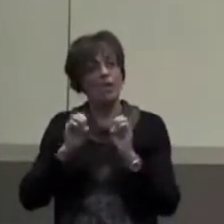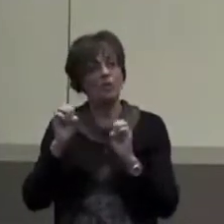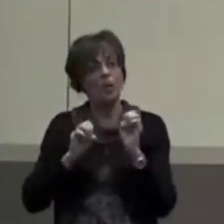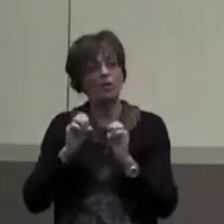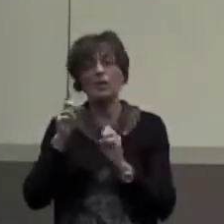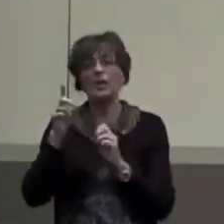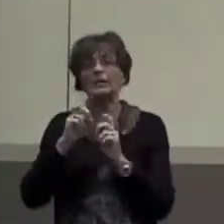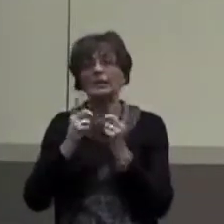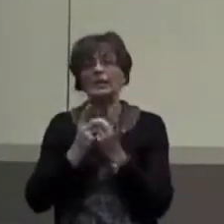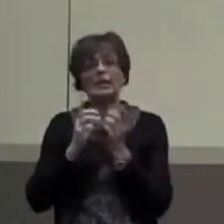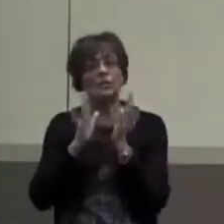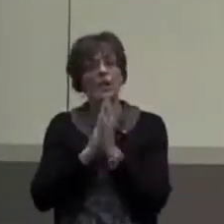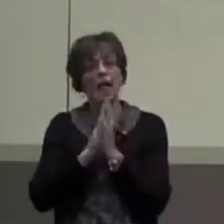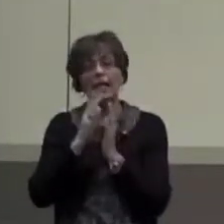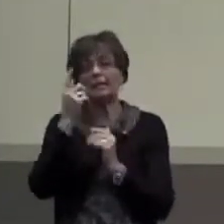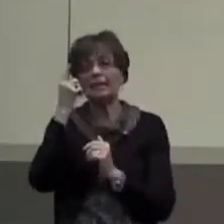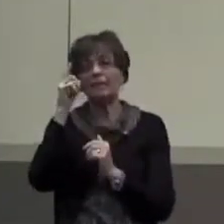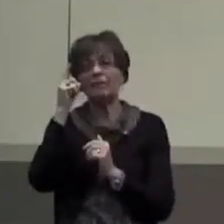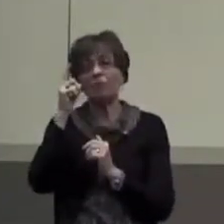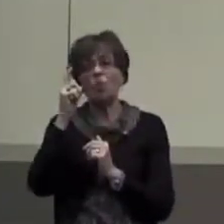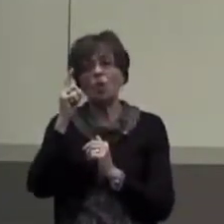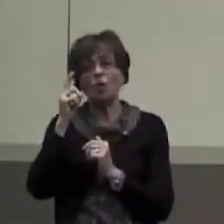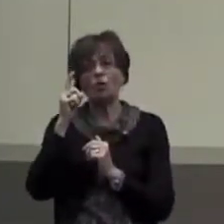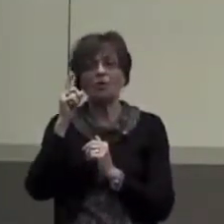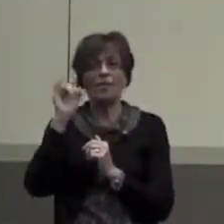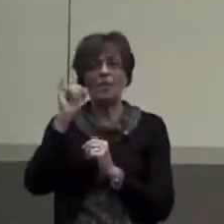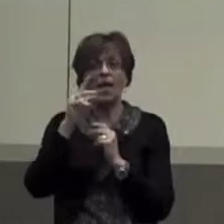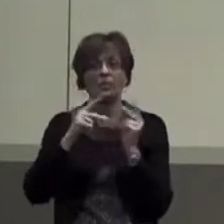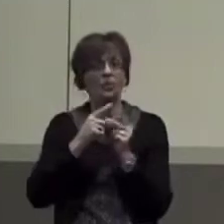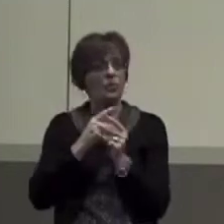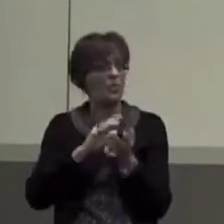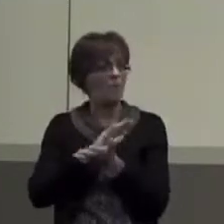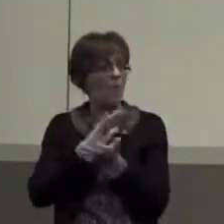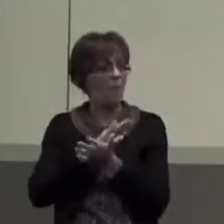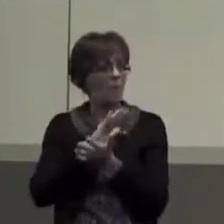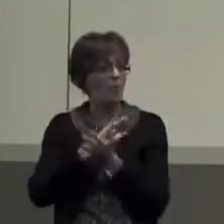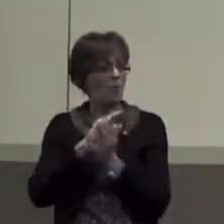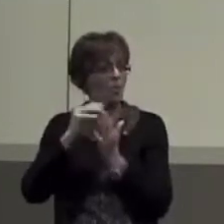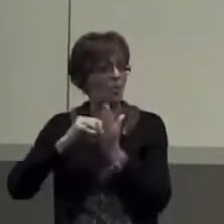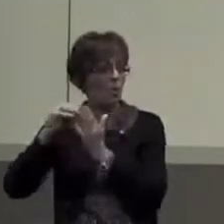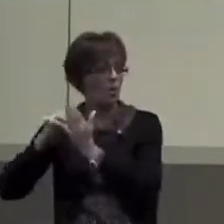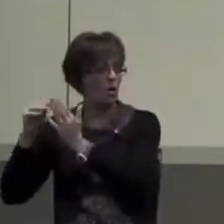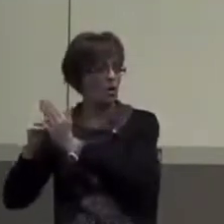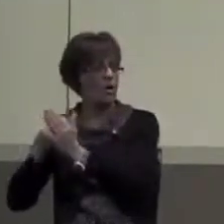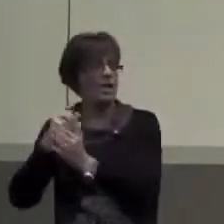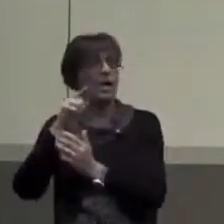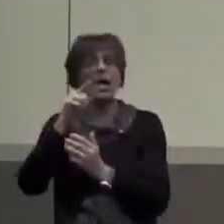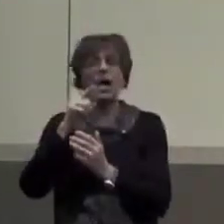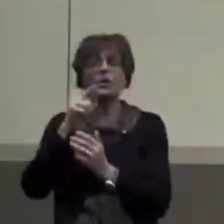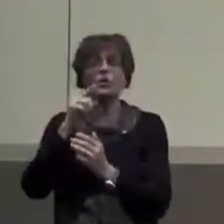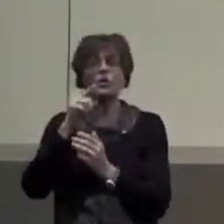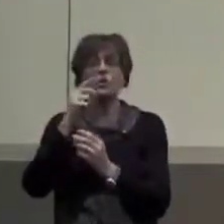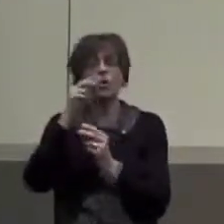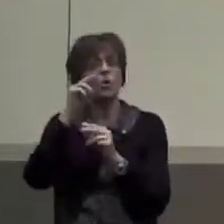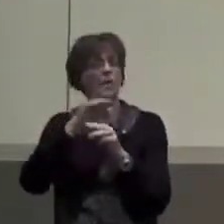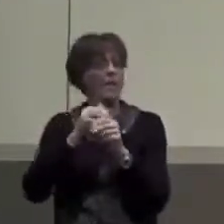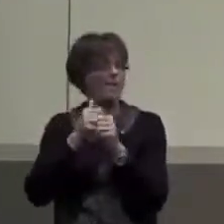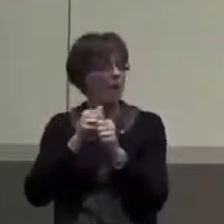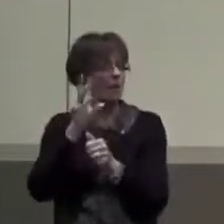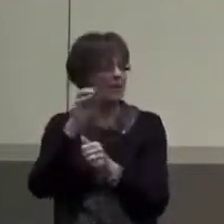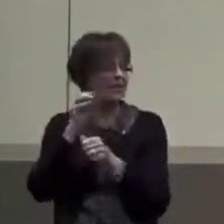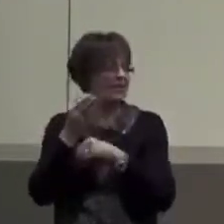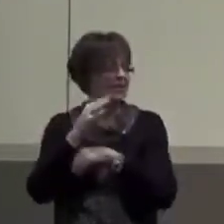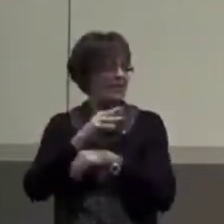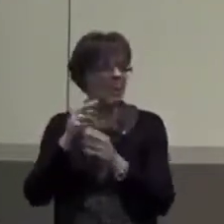for that sort of paperwork, and are you looking at that following that 60-day rule? Or I've got